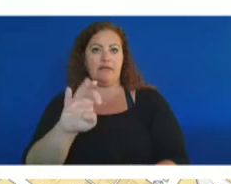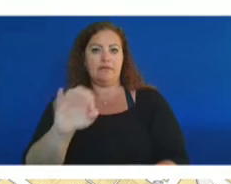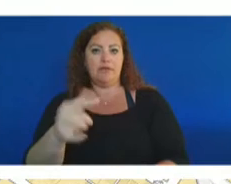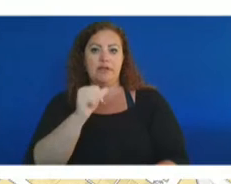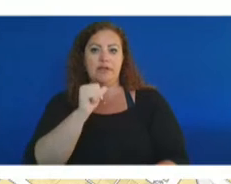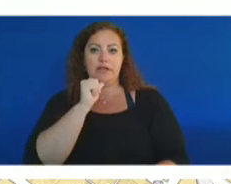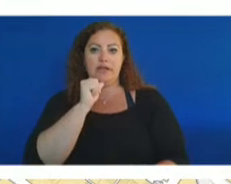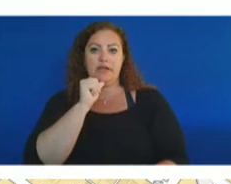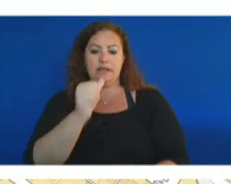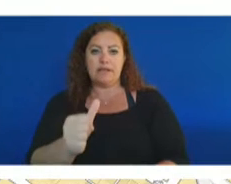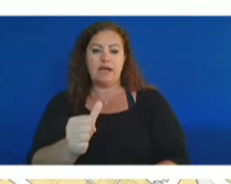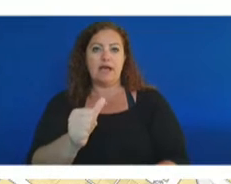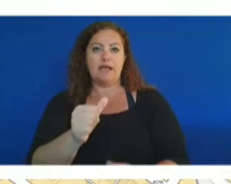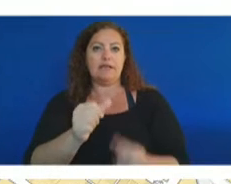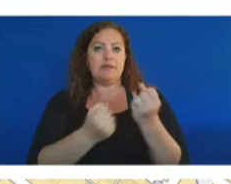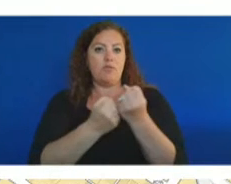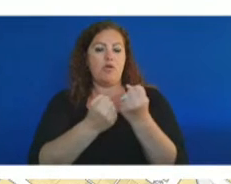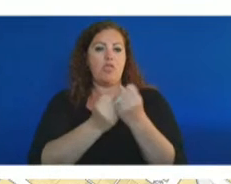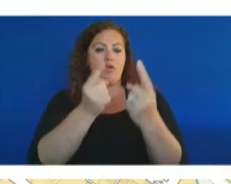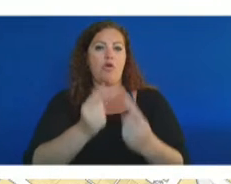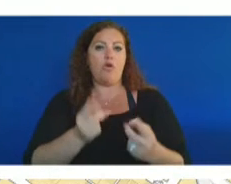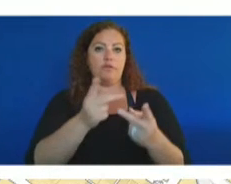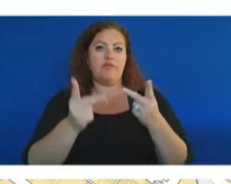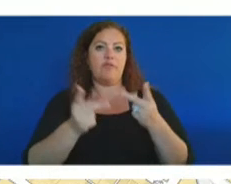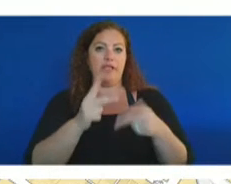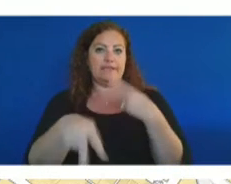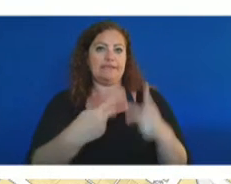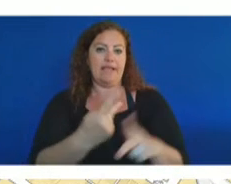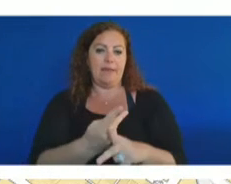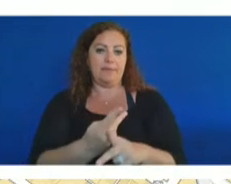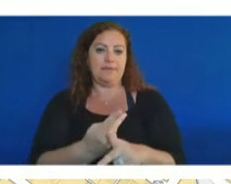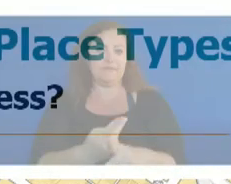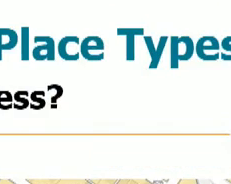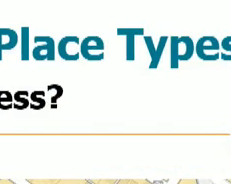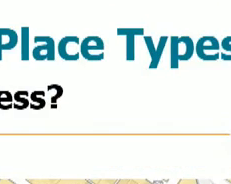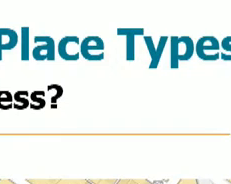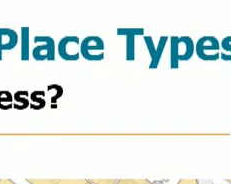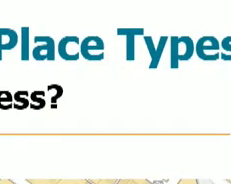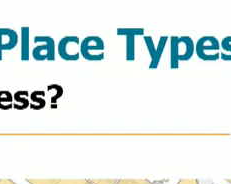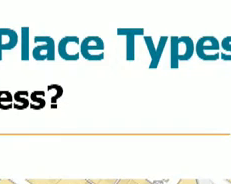goals of our Center Place types